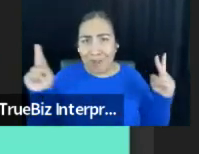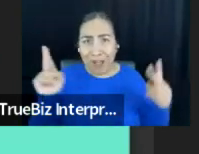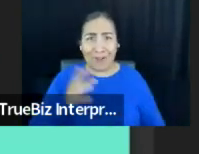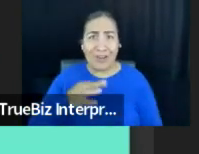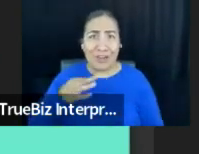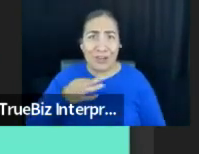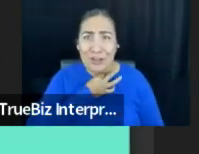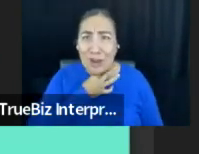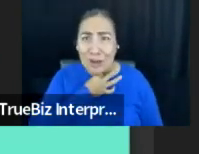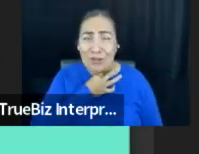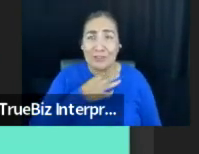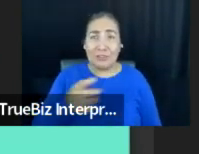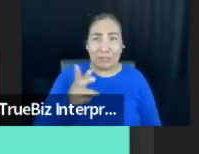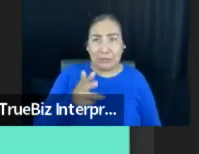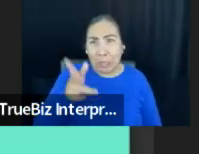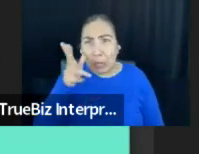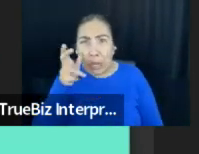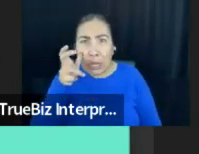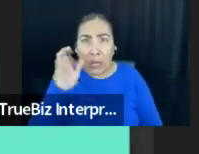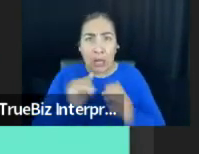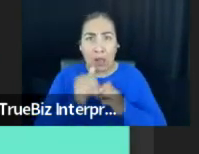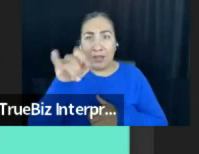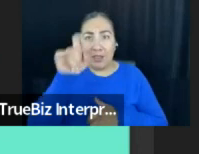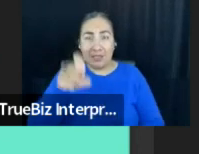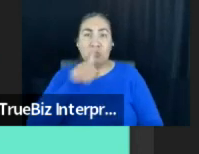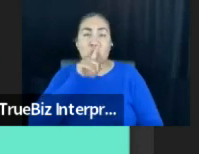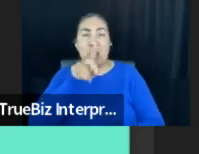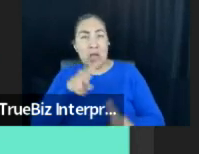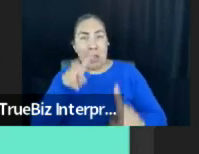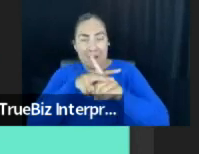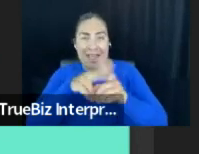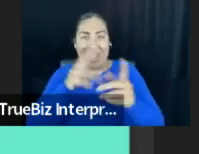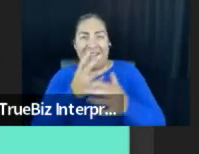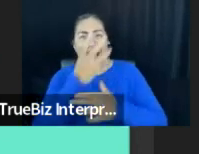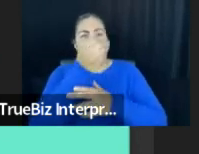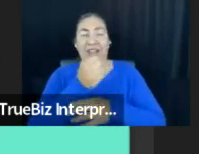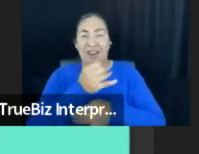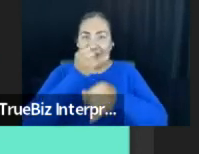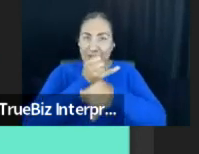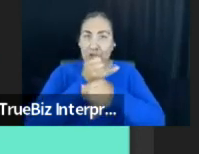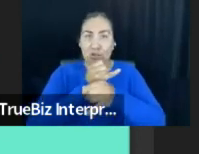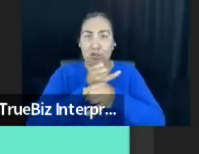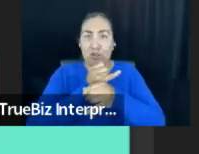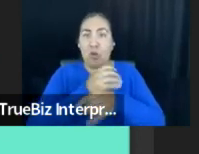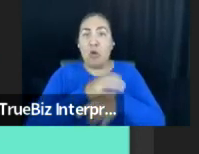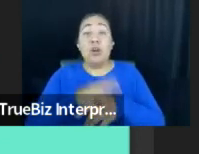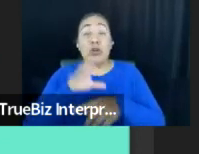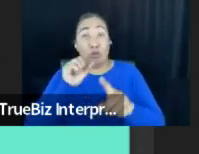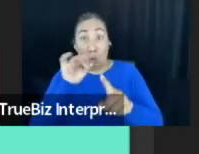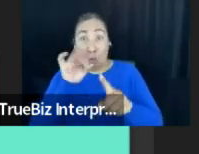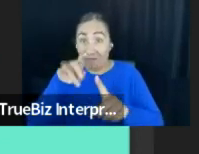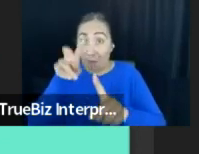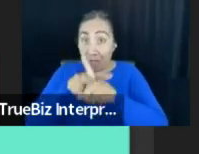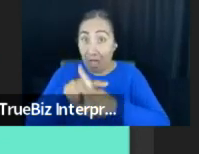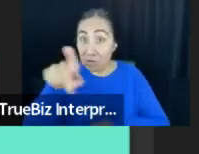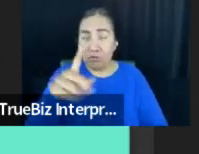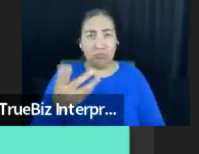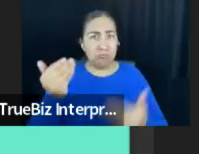these needs apply outside of traditional institutional structures. And so if that applies to you, like, feel free